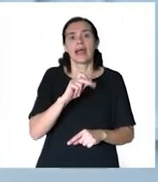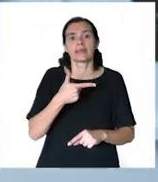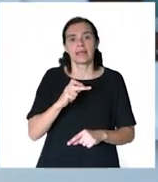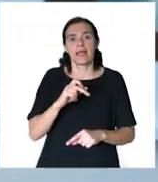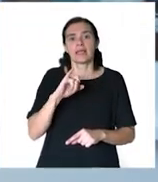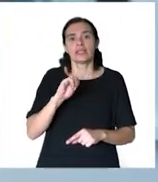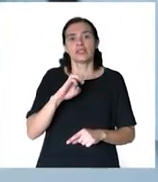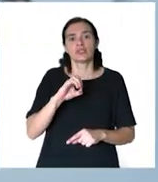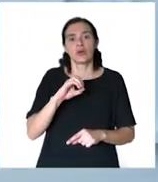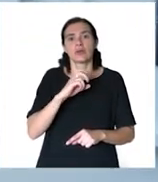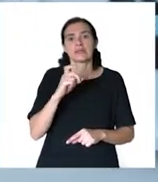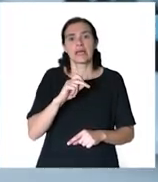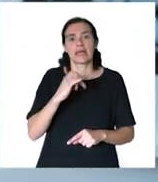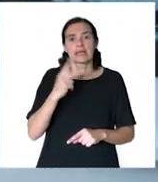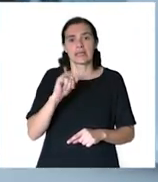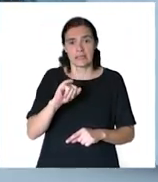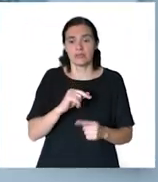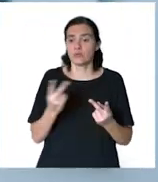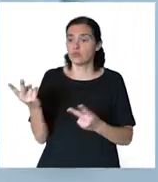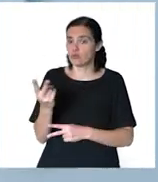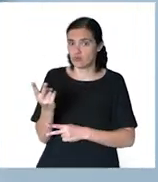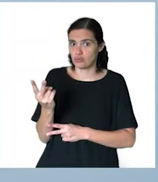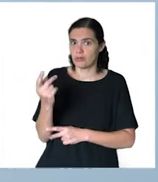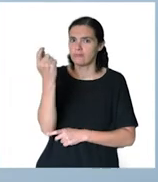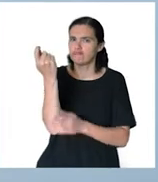Together, they design